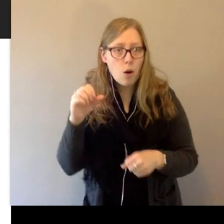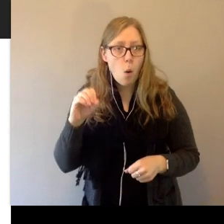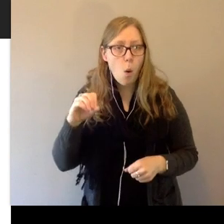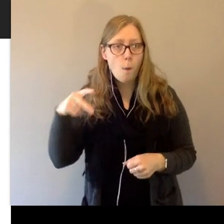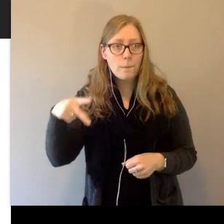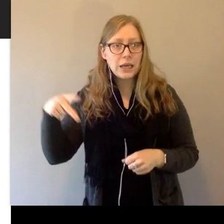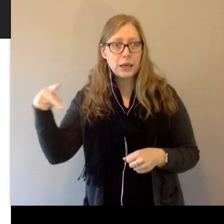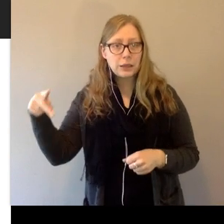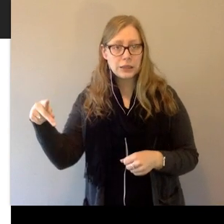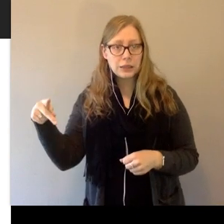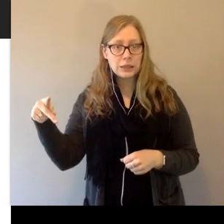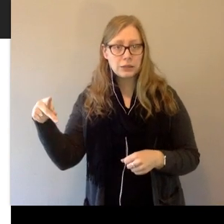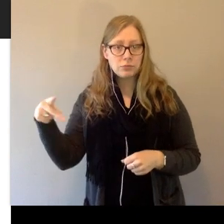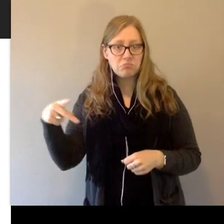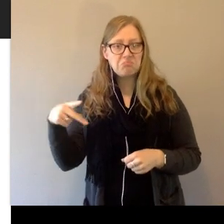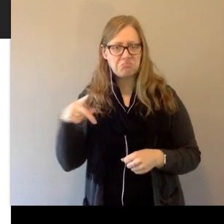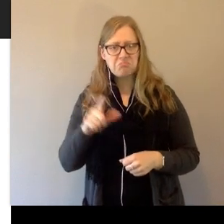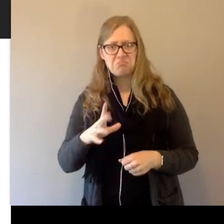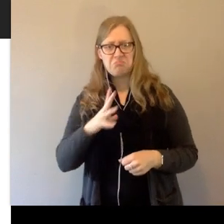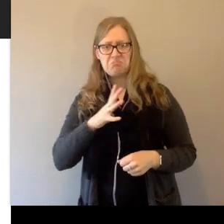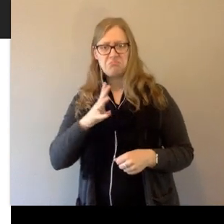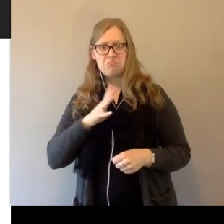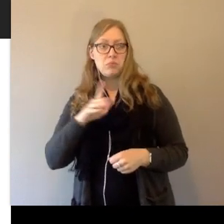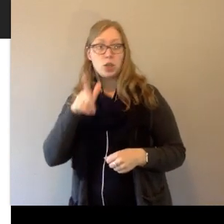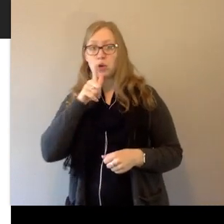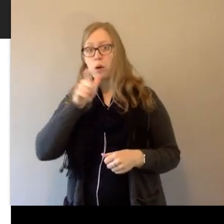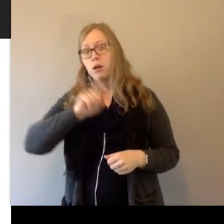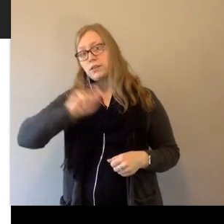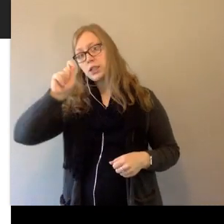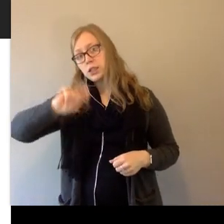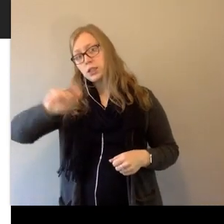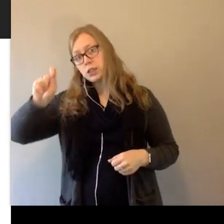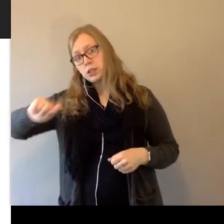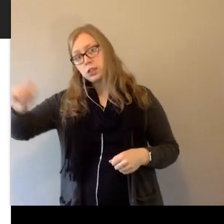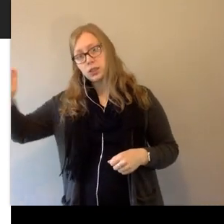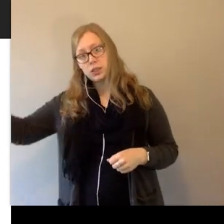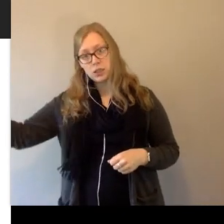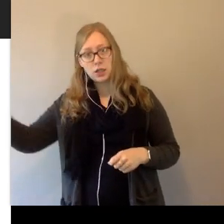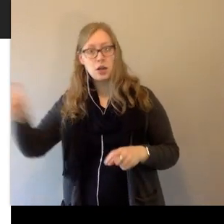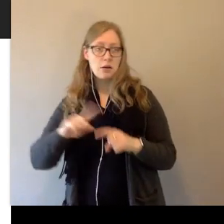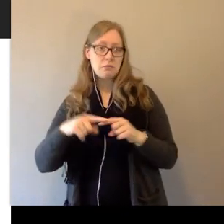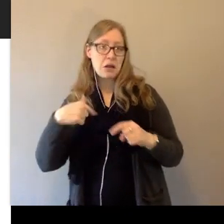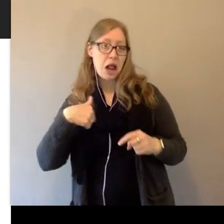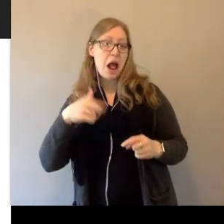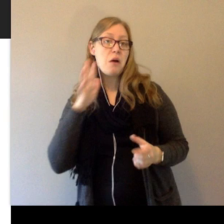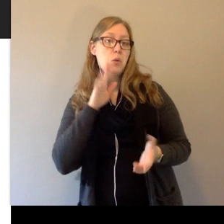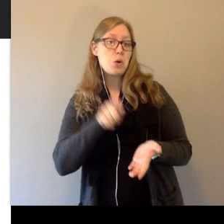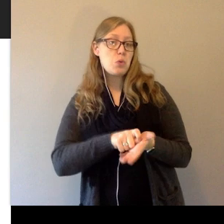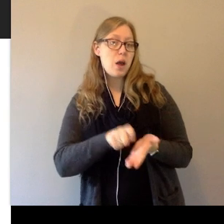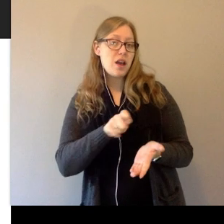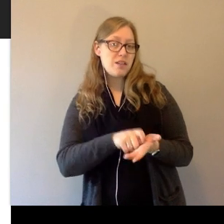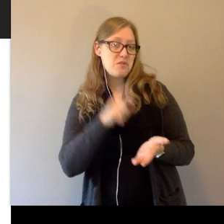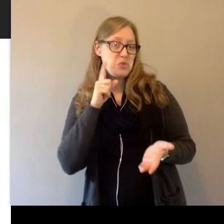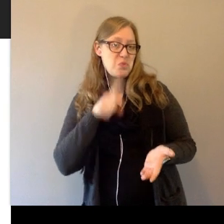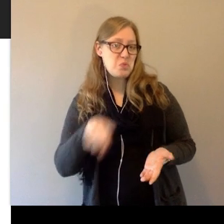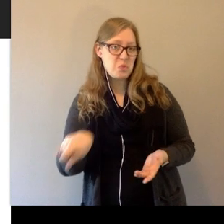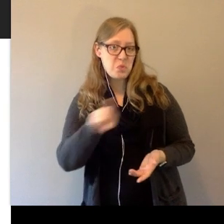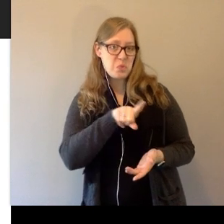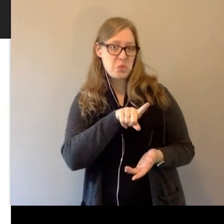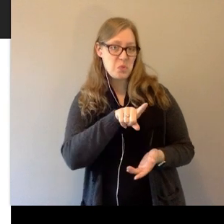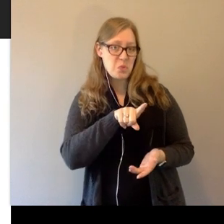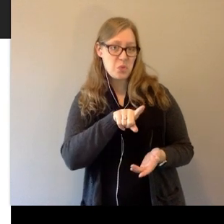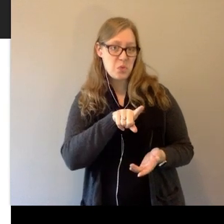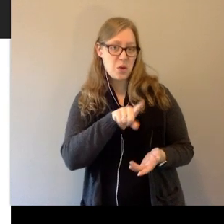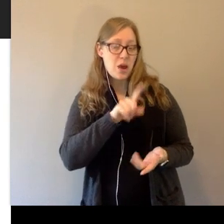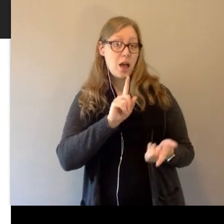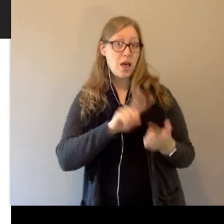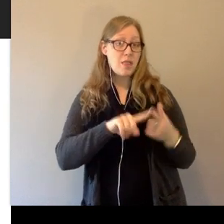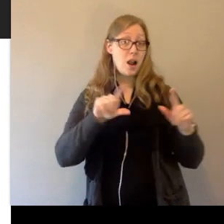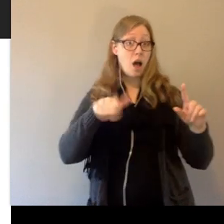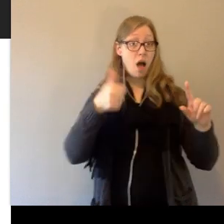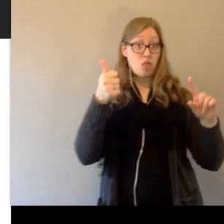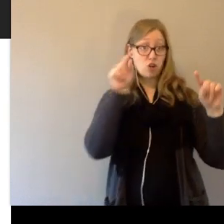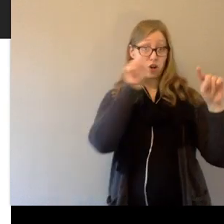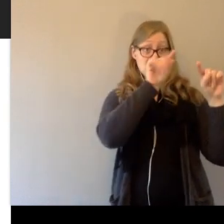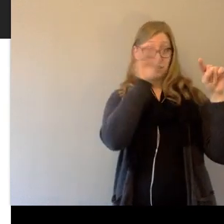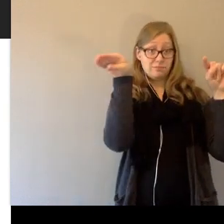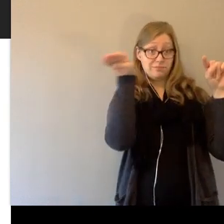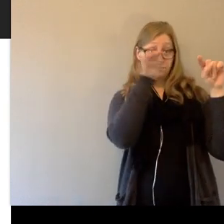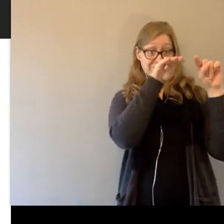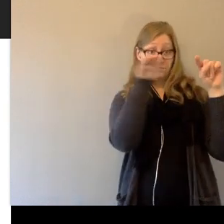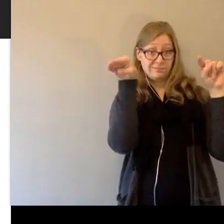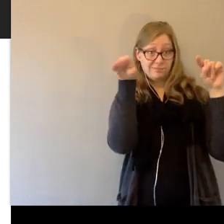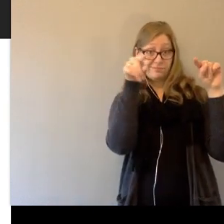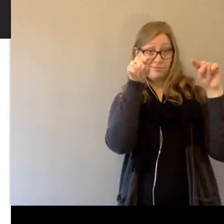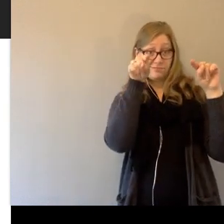what you mean. That's fine. You don't have to write it all the way out, but I'm writing it out. And then, of course, the other side, the side that makes up one